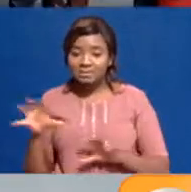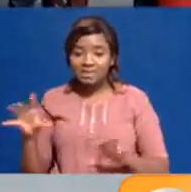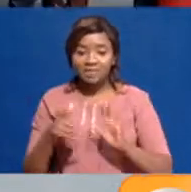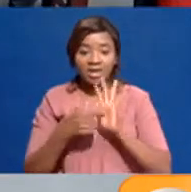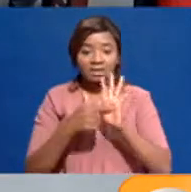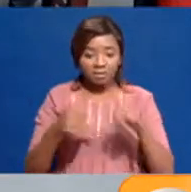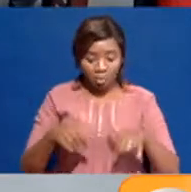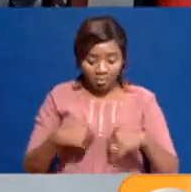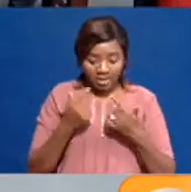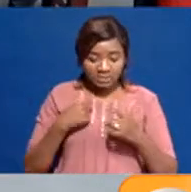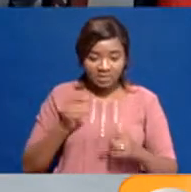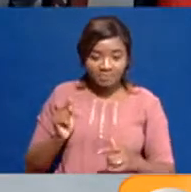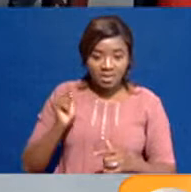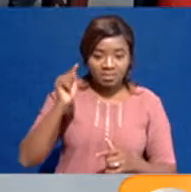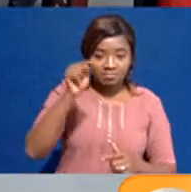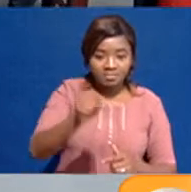myself.